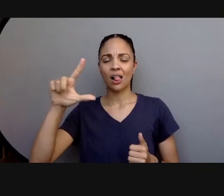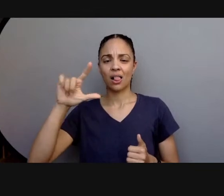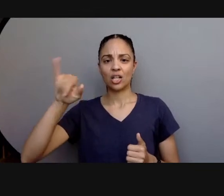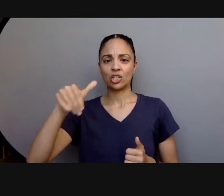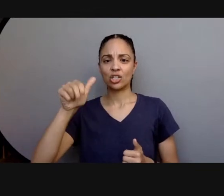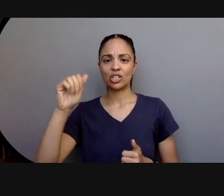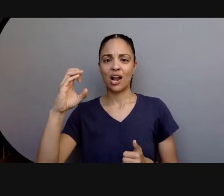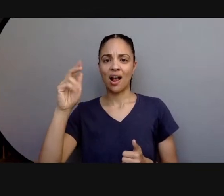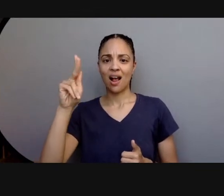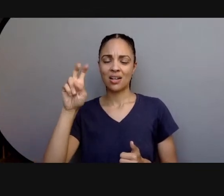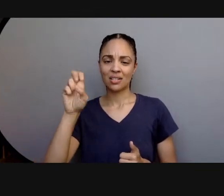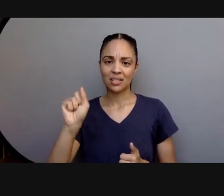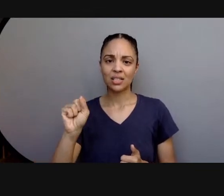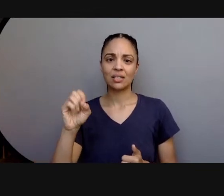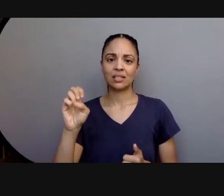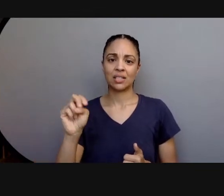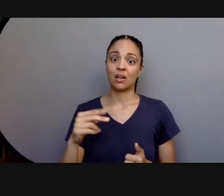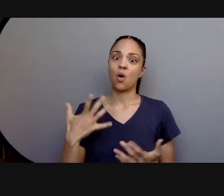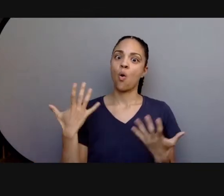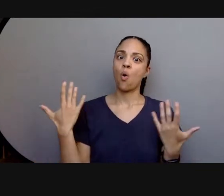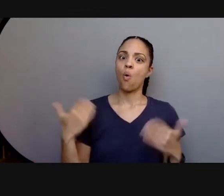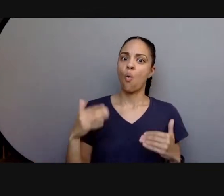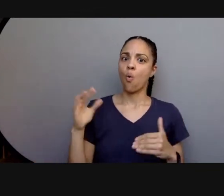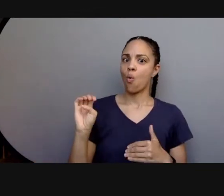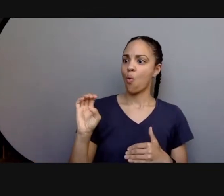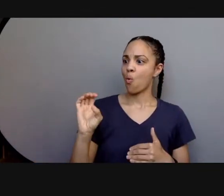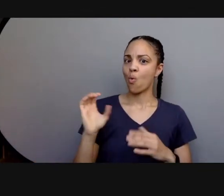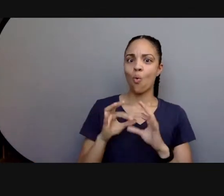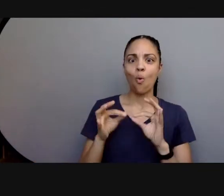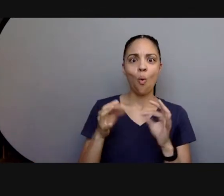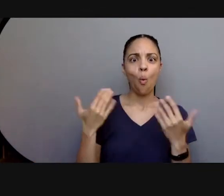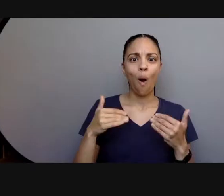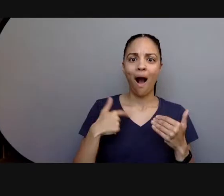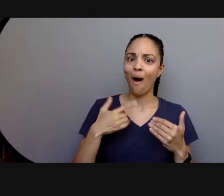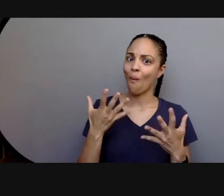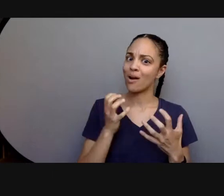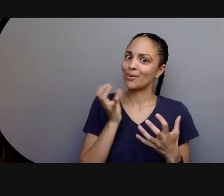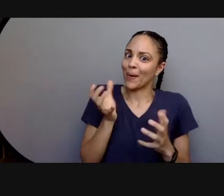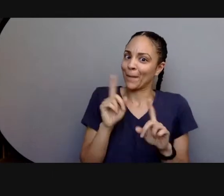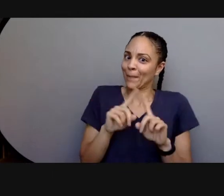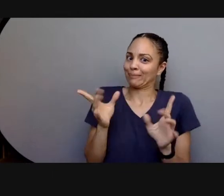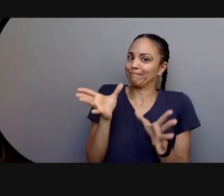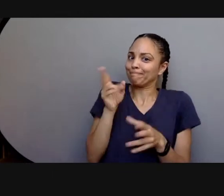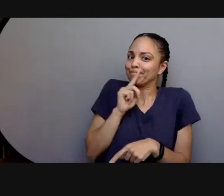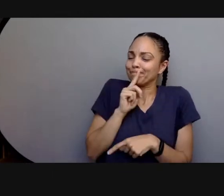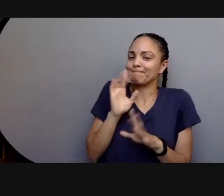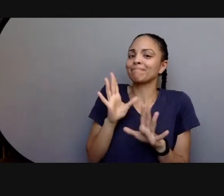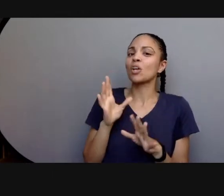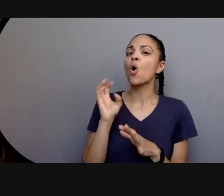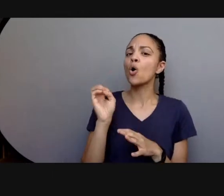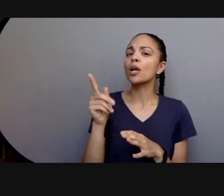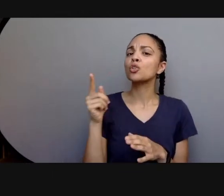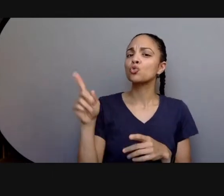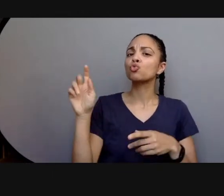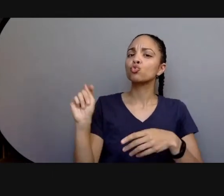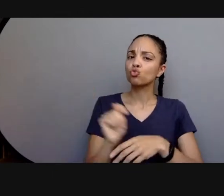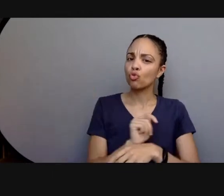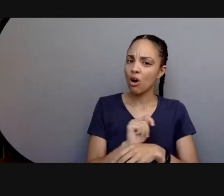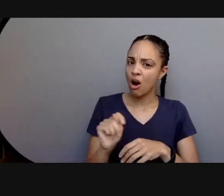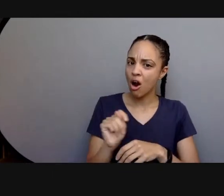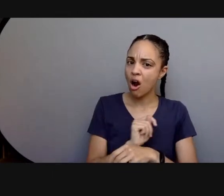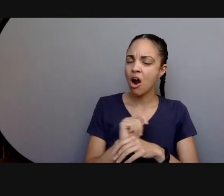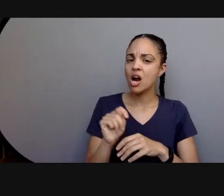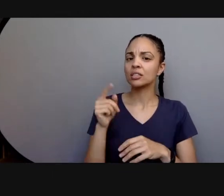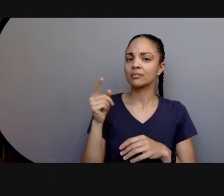more about, yes, you signed up for Broadway now. You were a Yeah. trained dancer. Yes, Yes. you